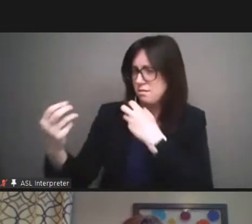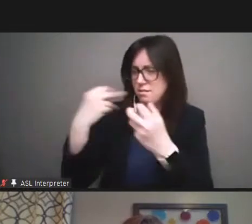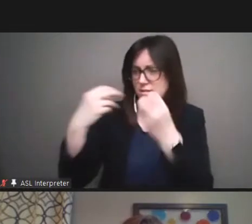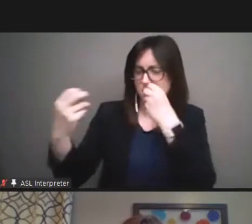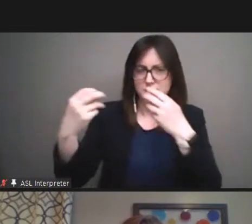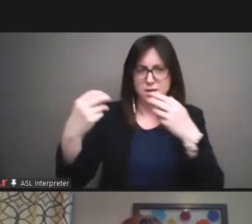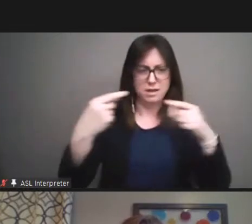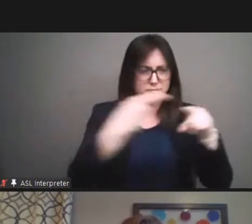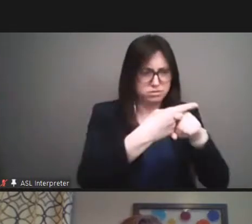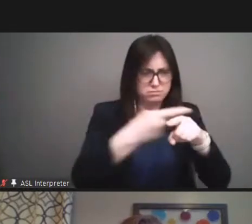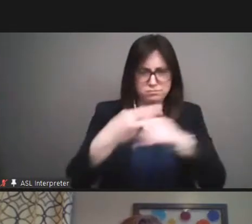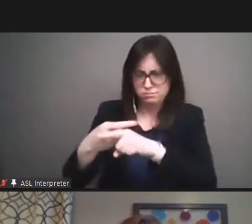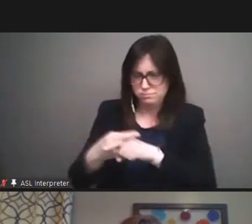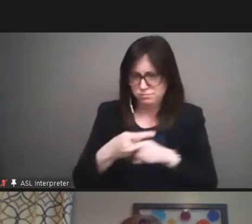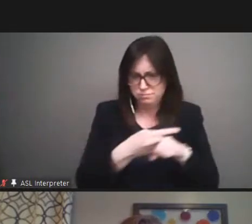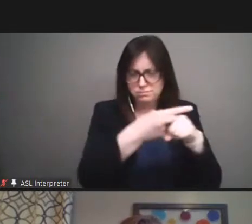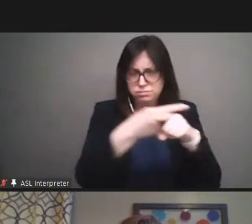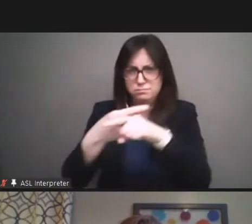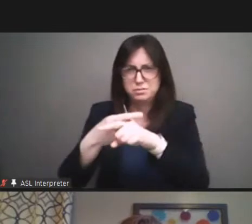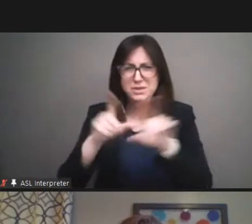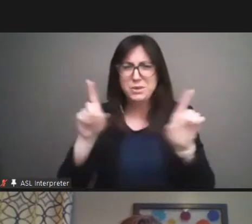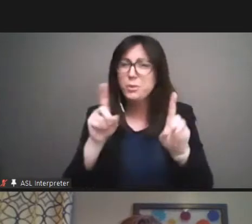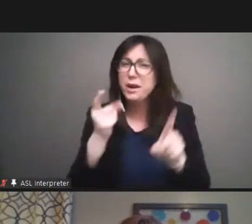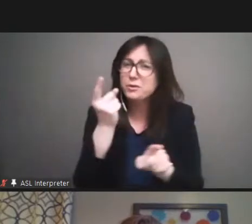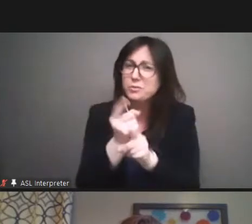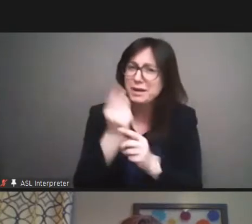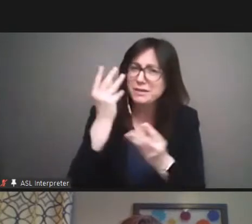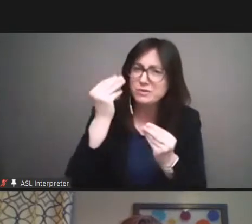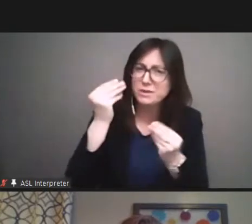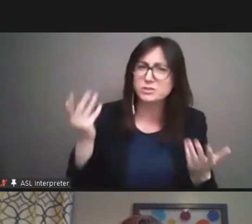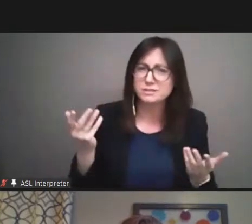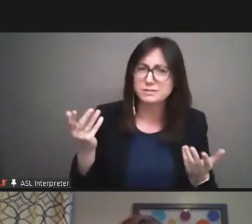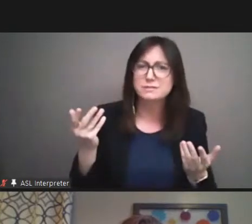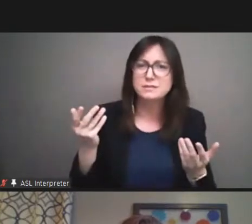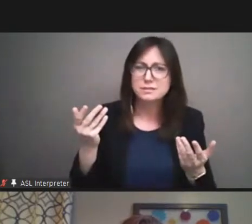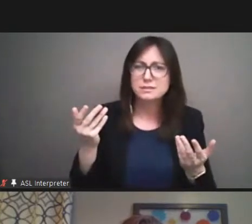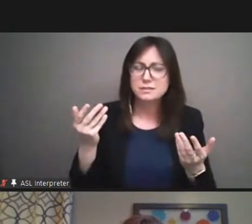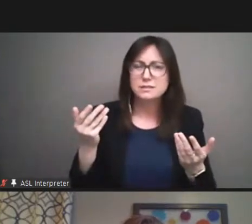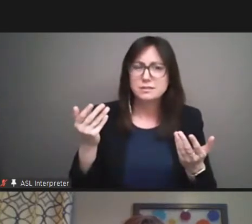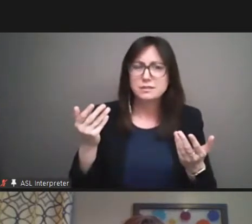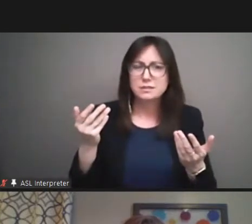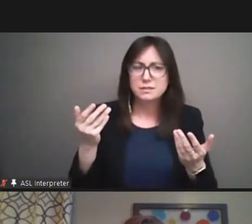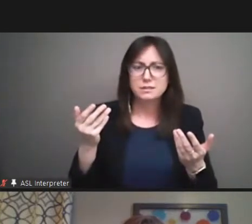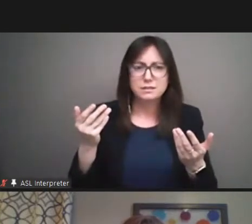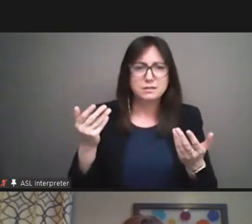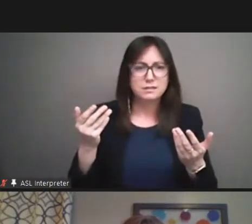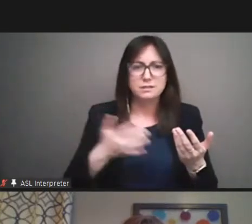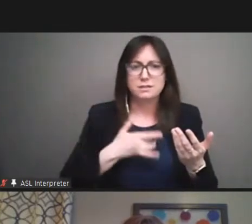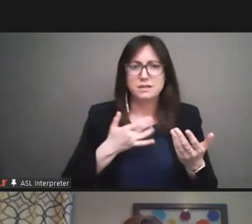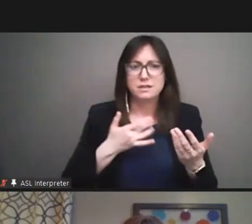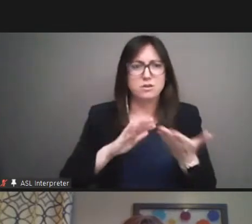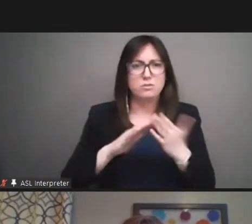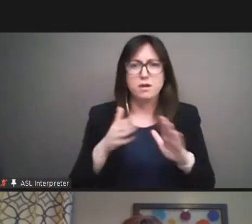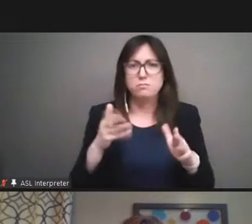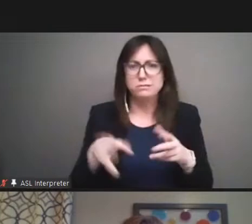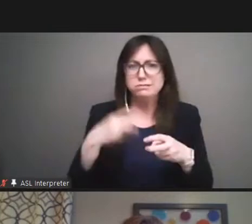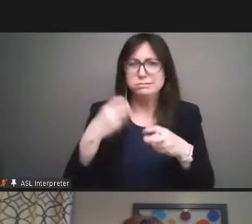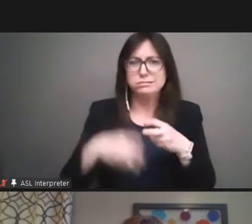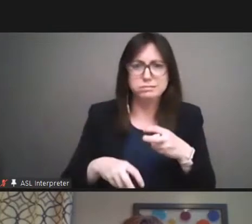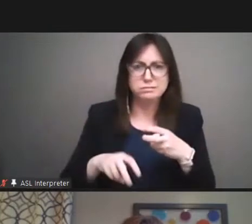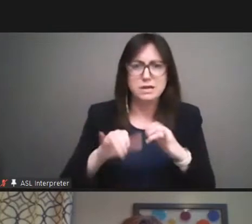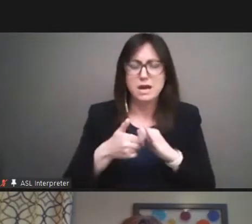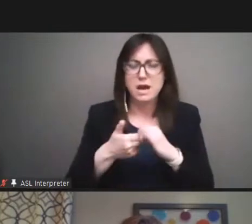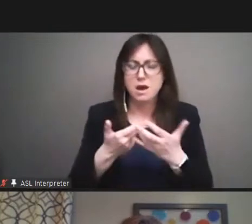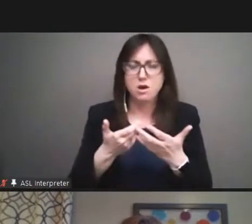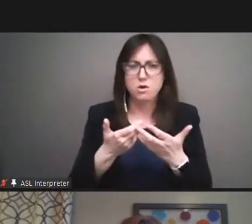jiving. So it's as we progress, it gets so much harder to digest, I guess you